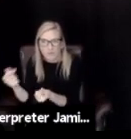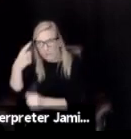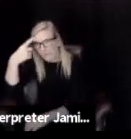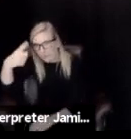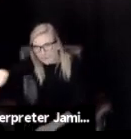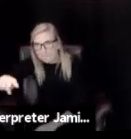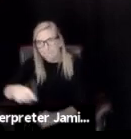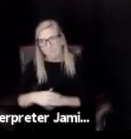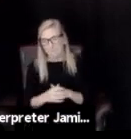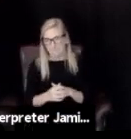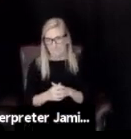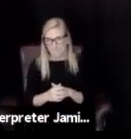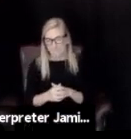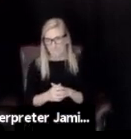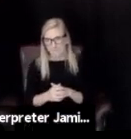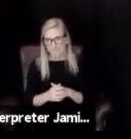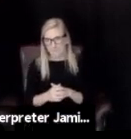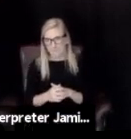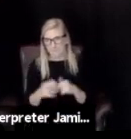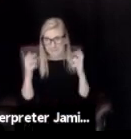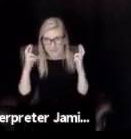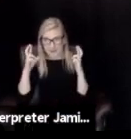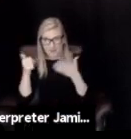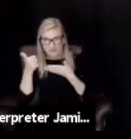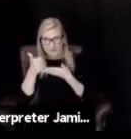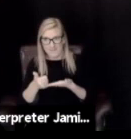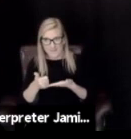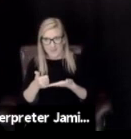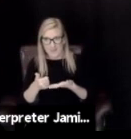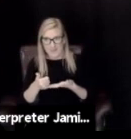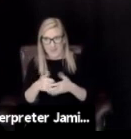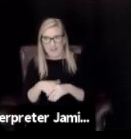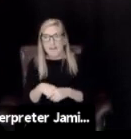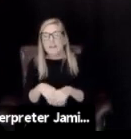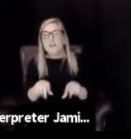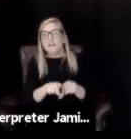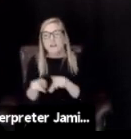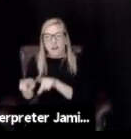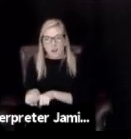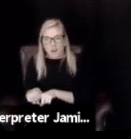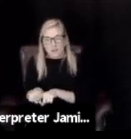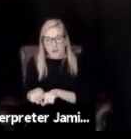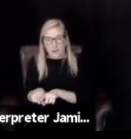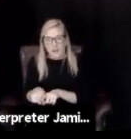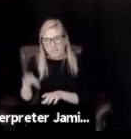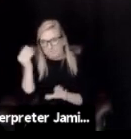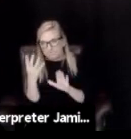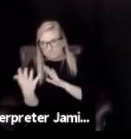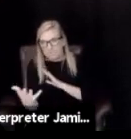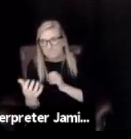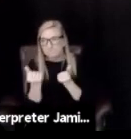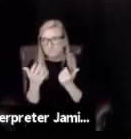them. I hope that was helpful. And also, by the way, because a lot of people do it, I see